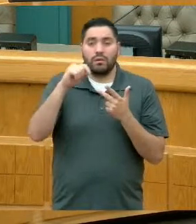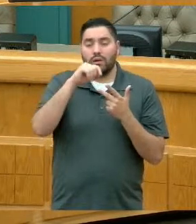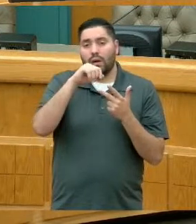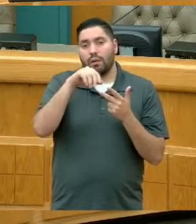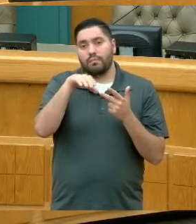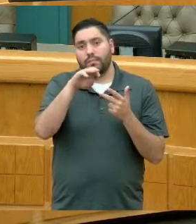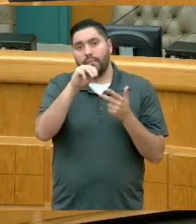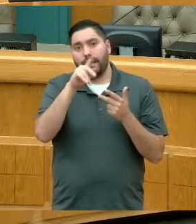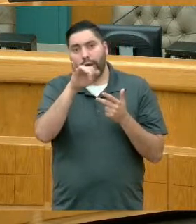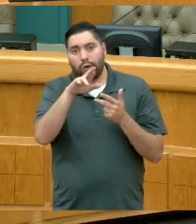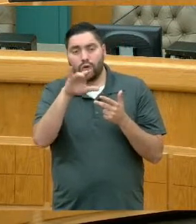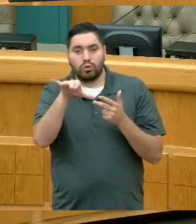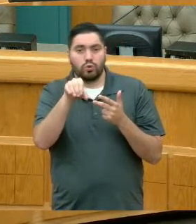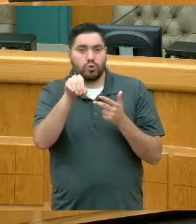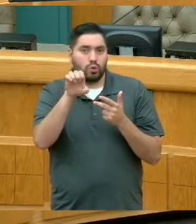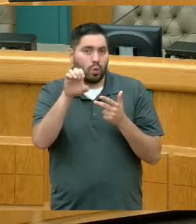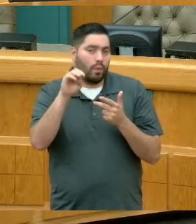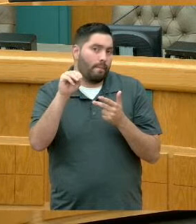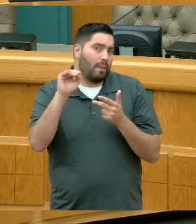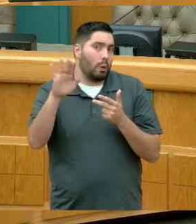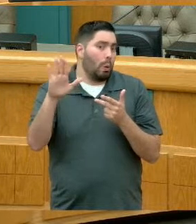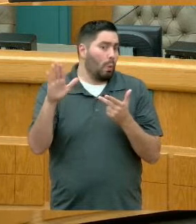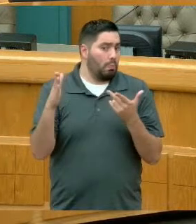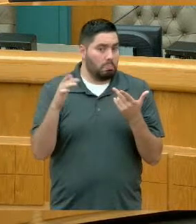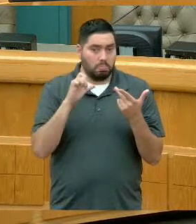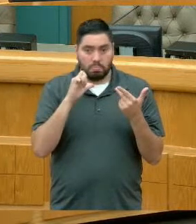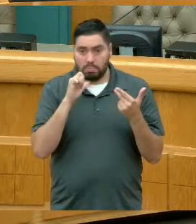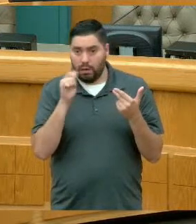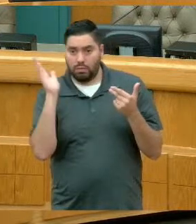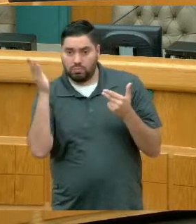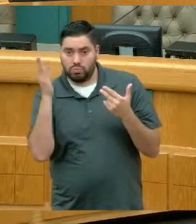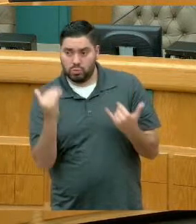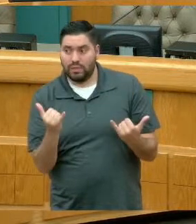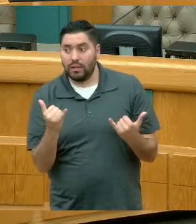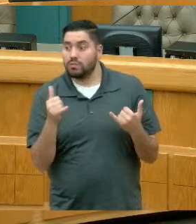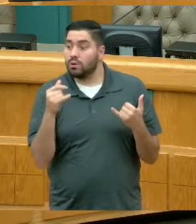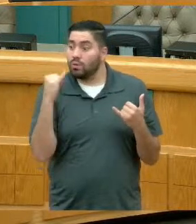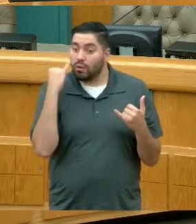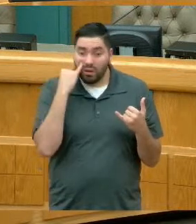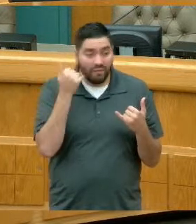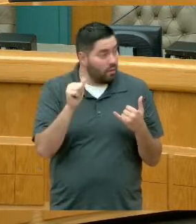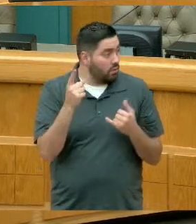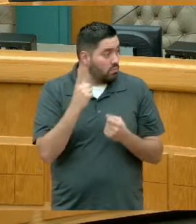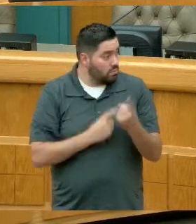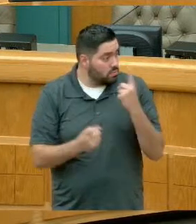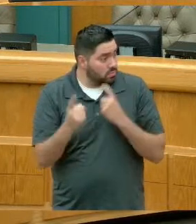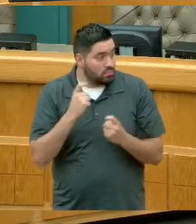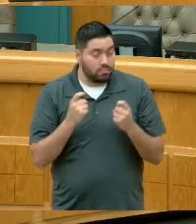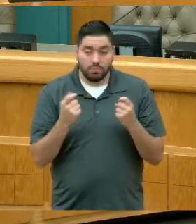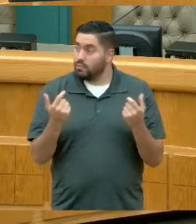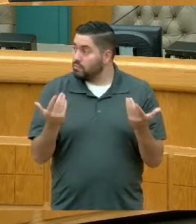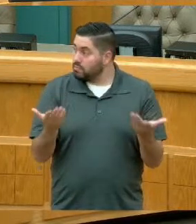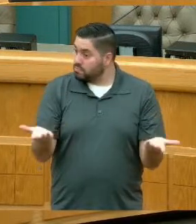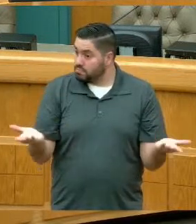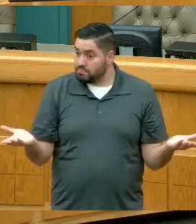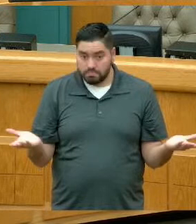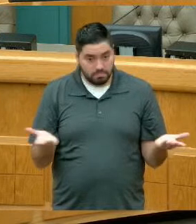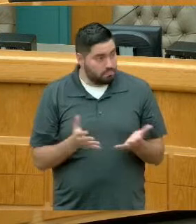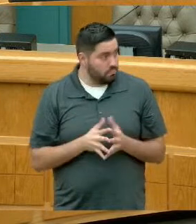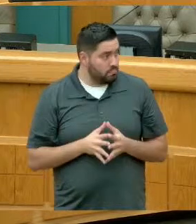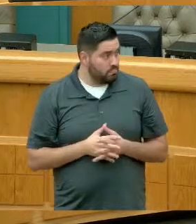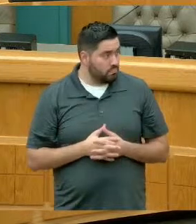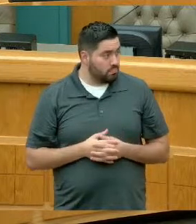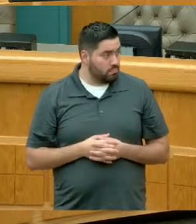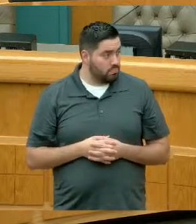the mayor and the judge typically don't speak on a Tuesday. We just concluded our city council meeting, and so